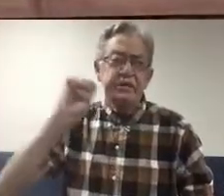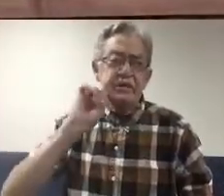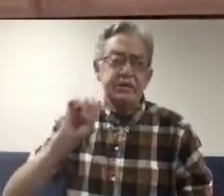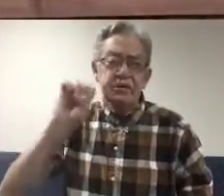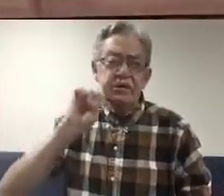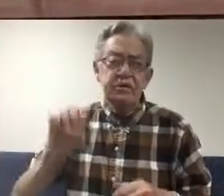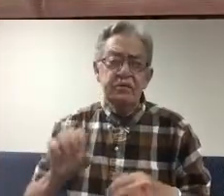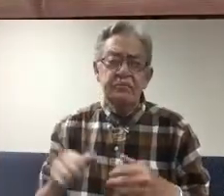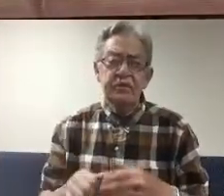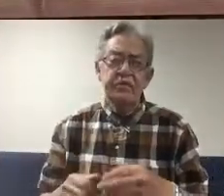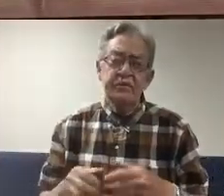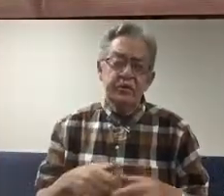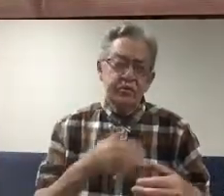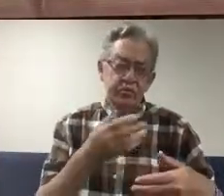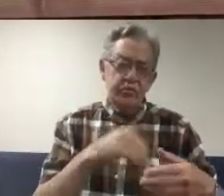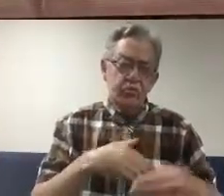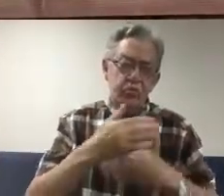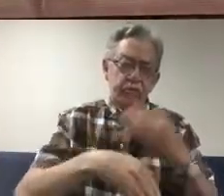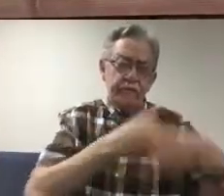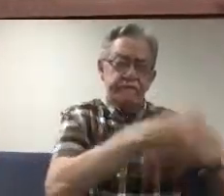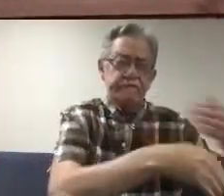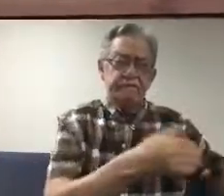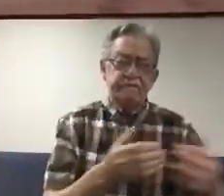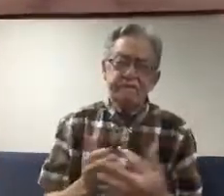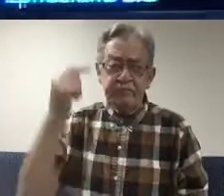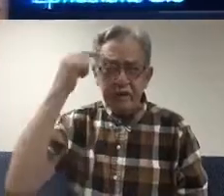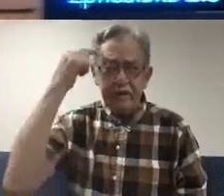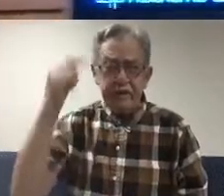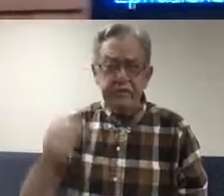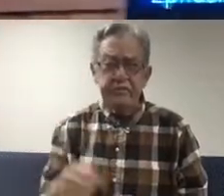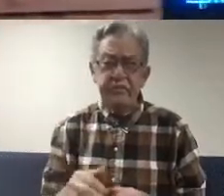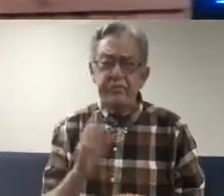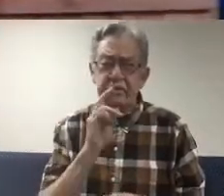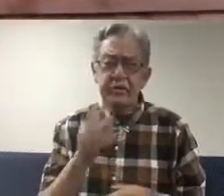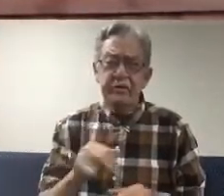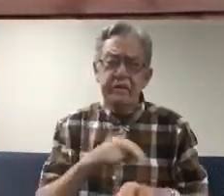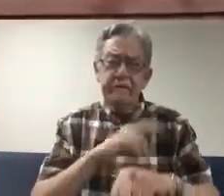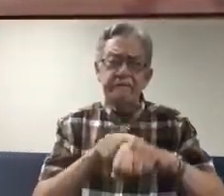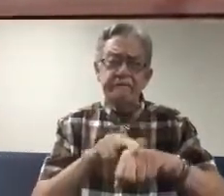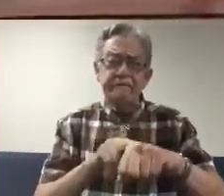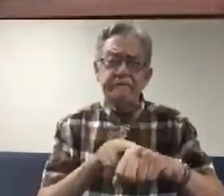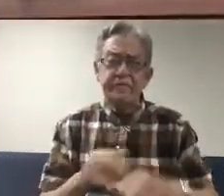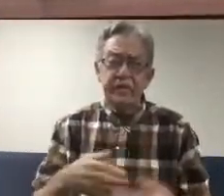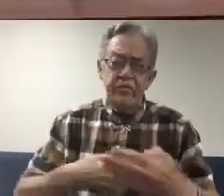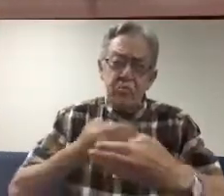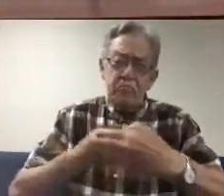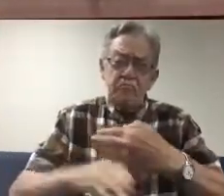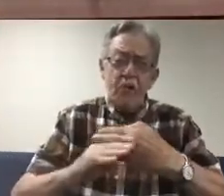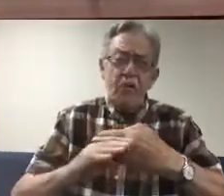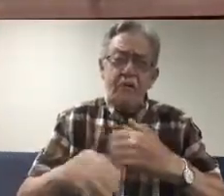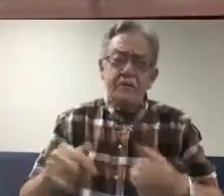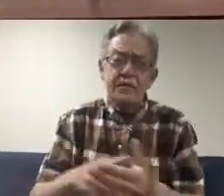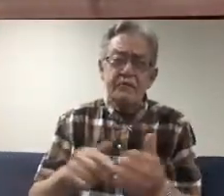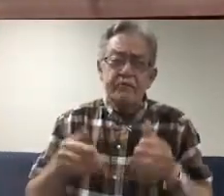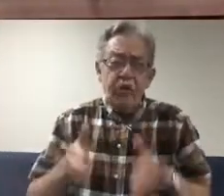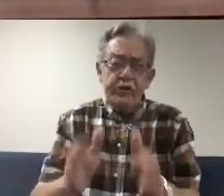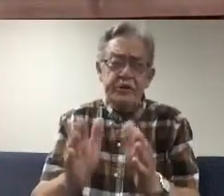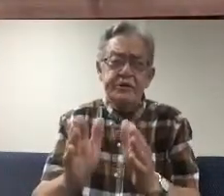album called Born This Way. And it was the result of what was thought of at the time,